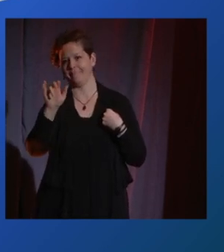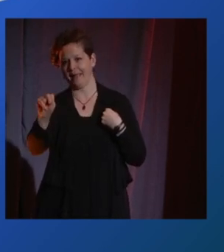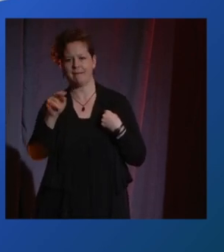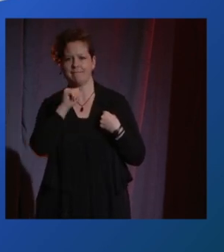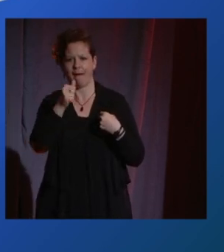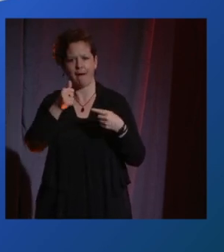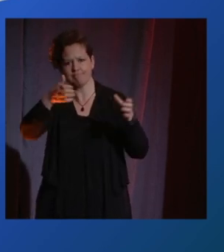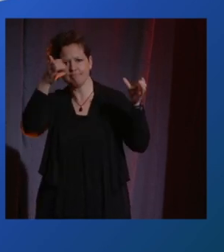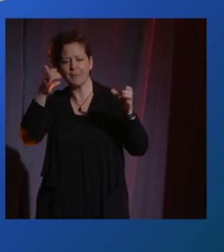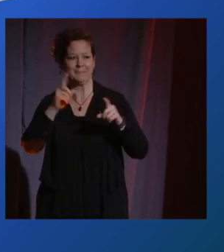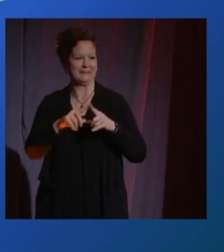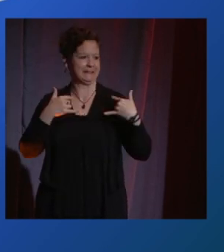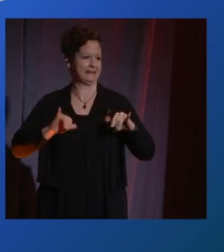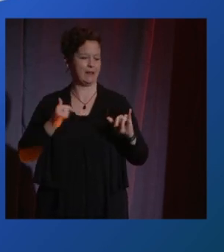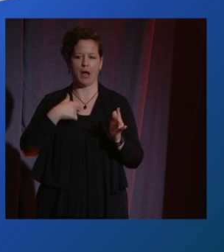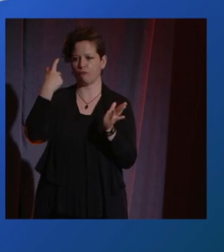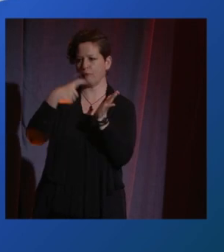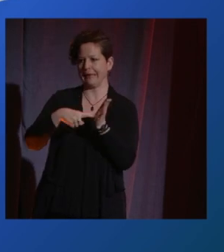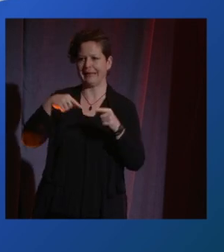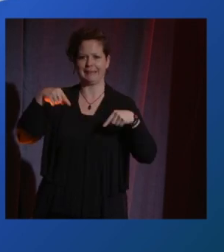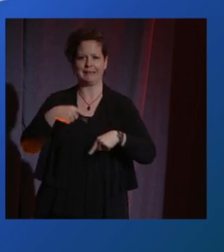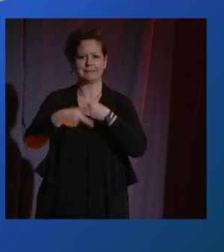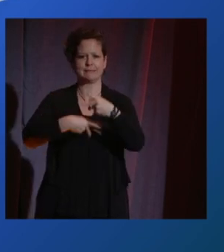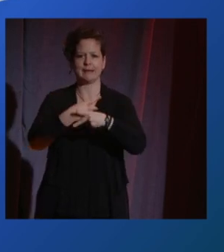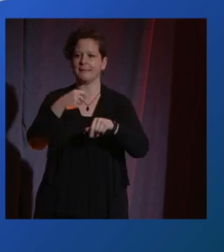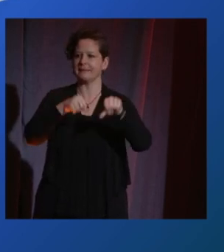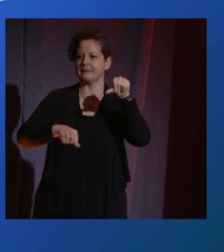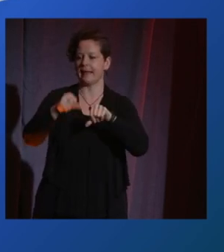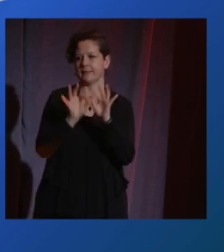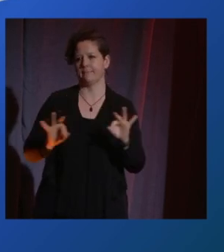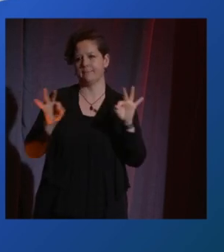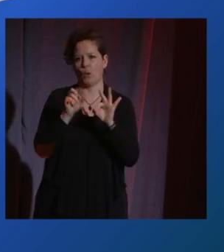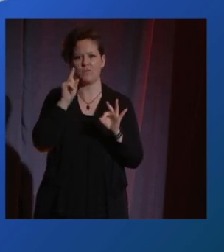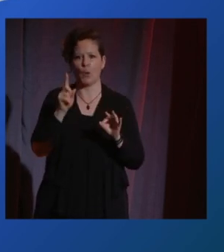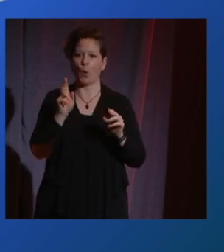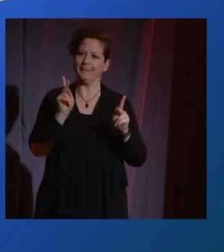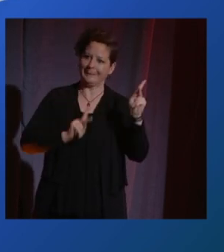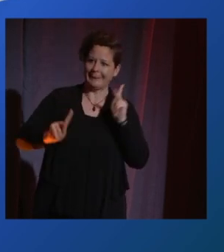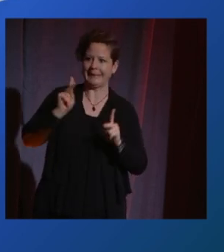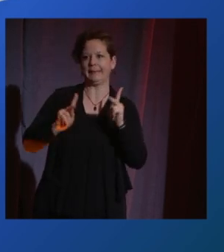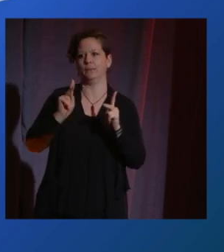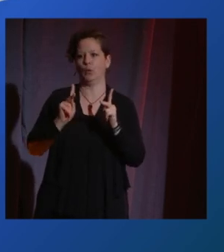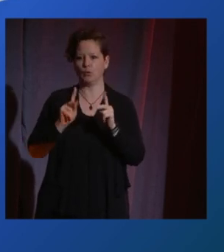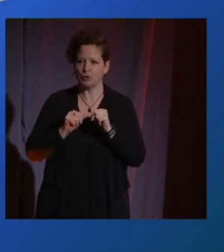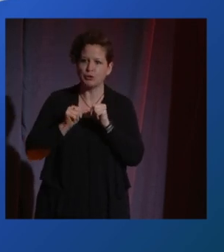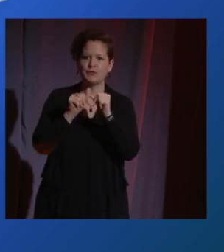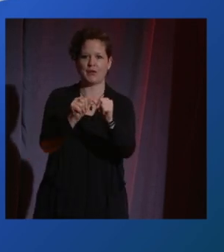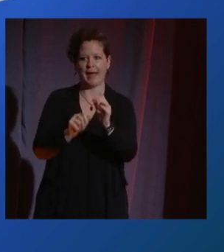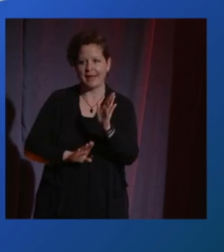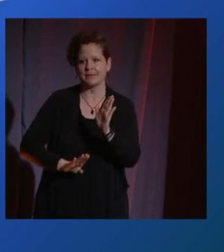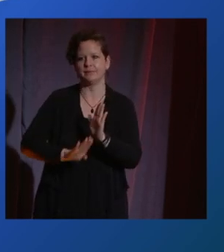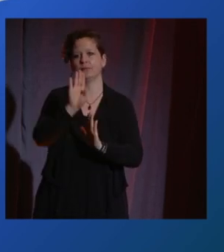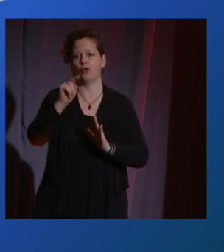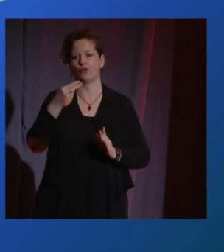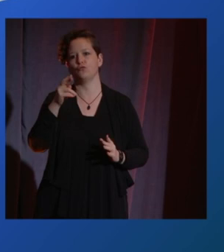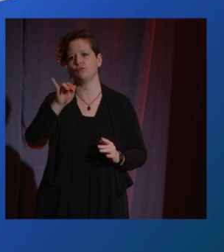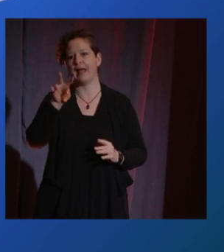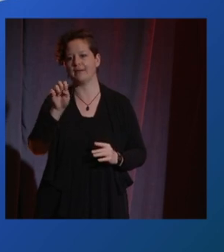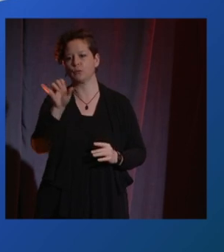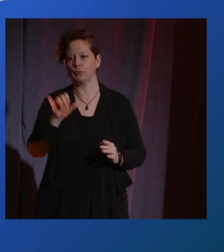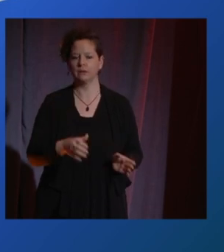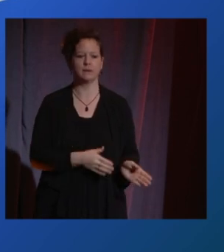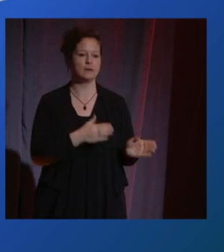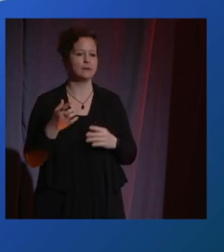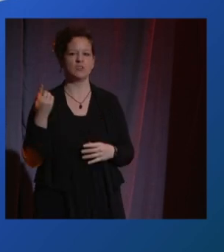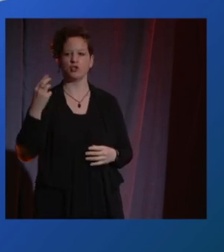how important this science is in its advance for humankind and its survival and thriving this is so